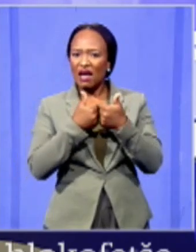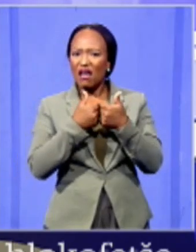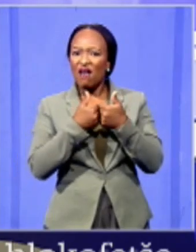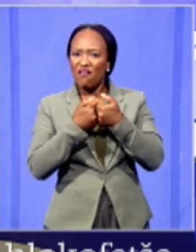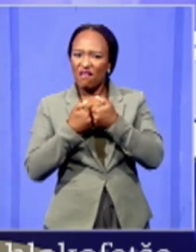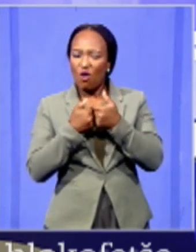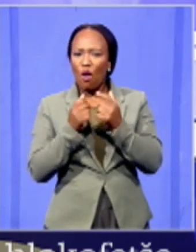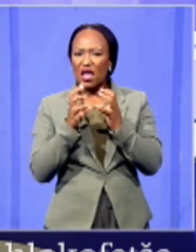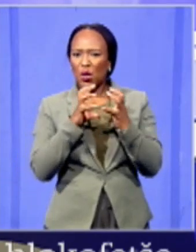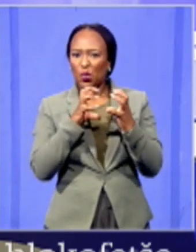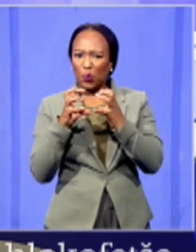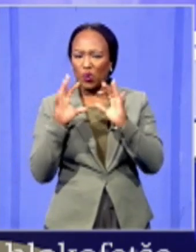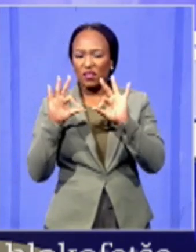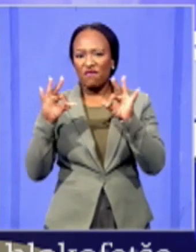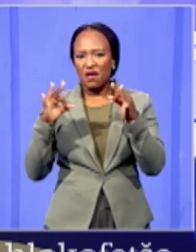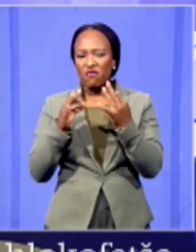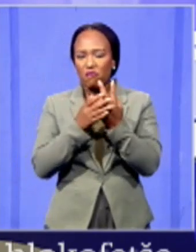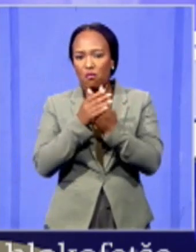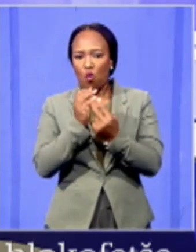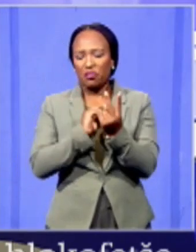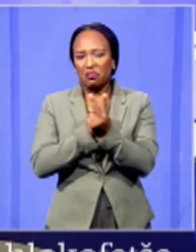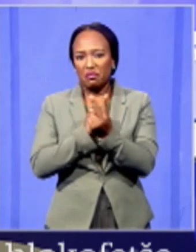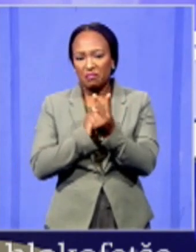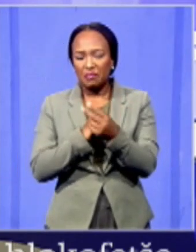tša ka malapeng magareng ga bobedi bjong.